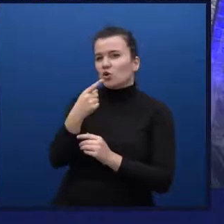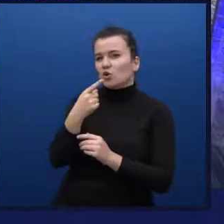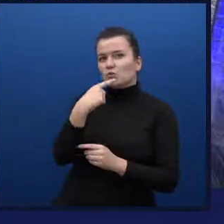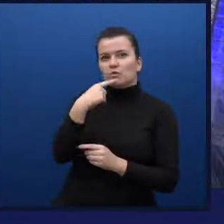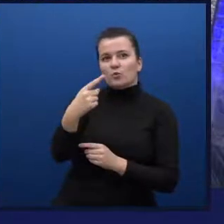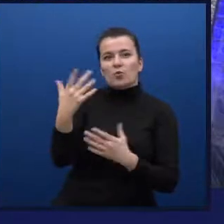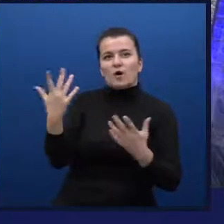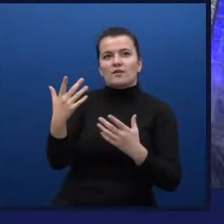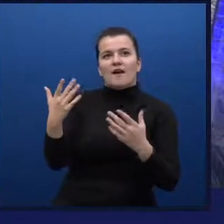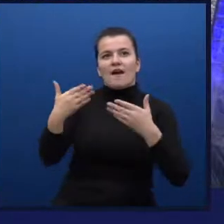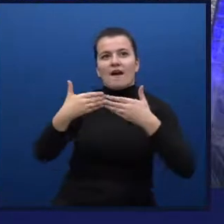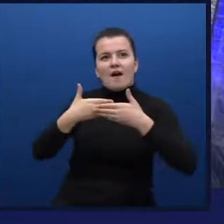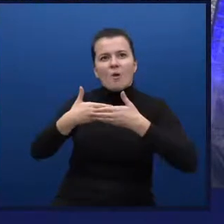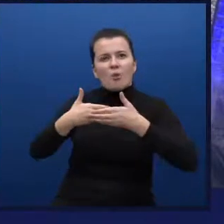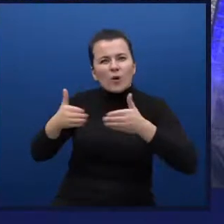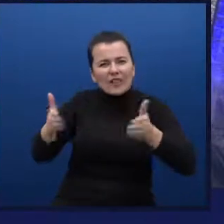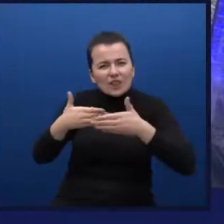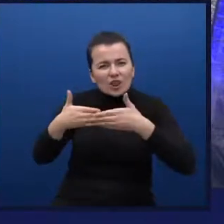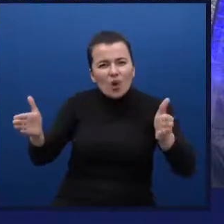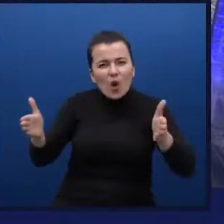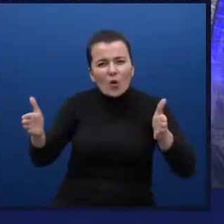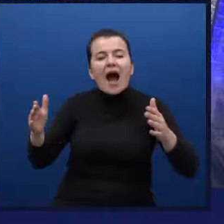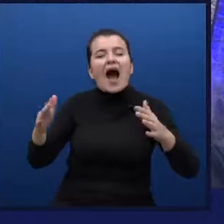there was something with the beach.